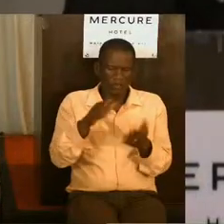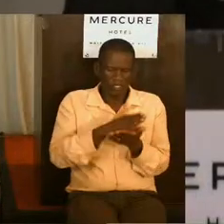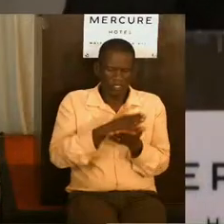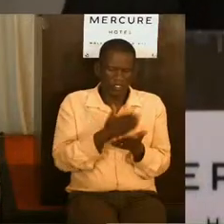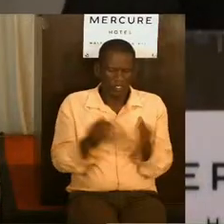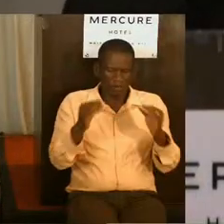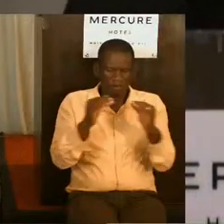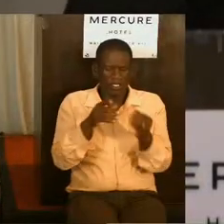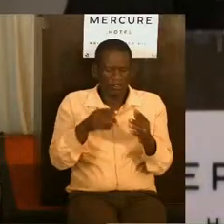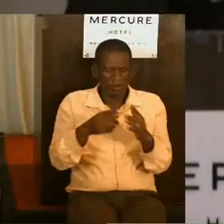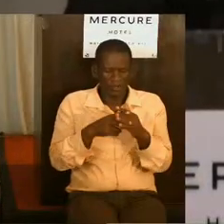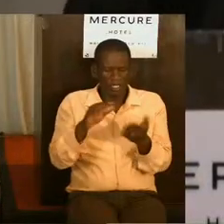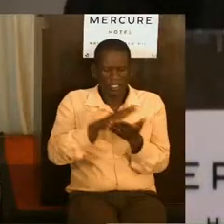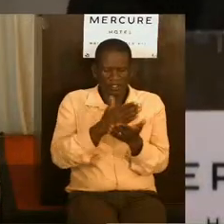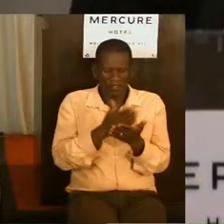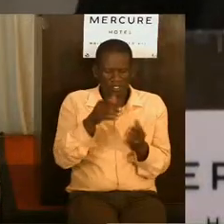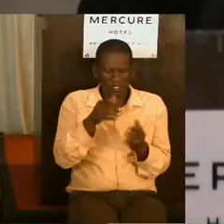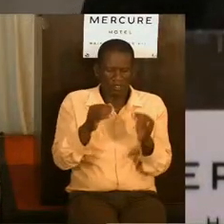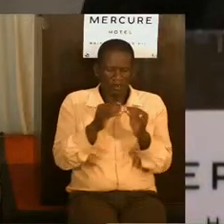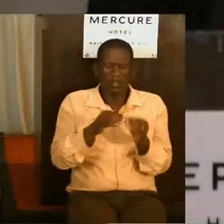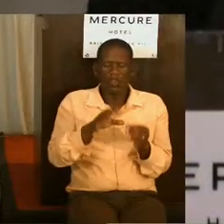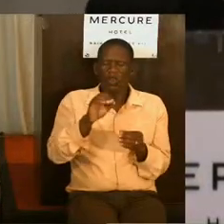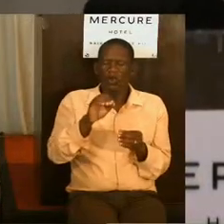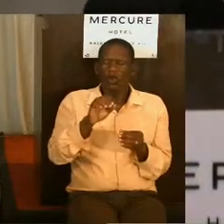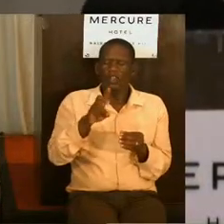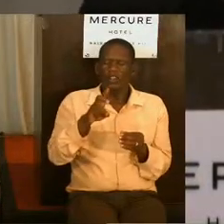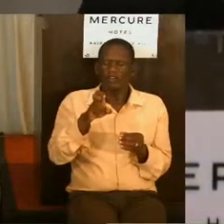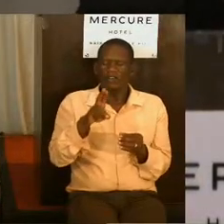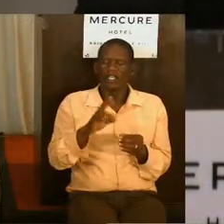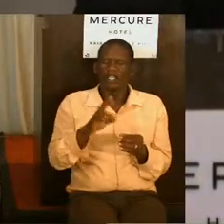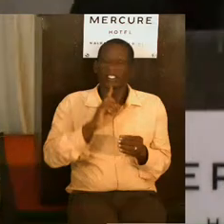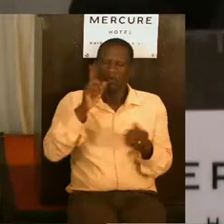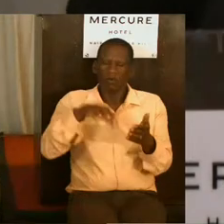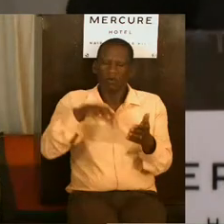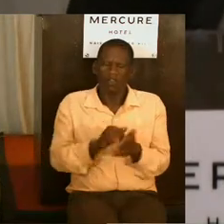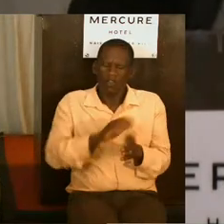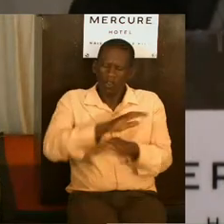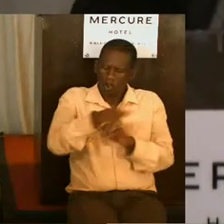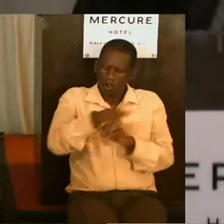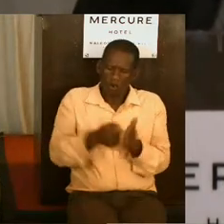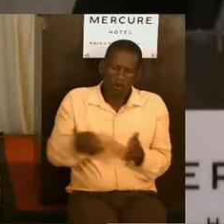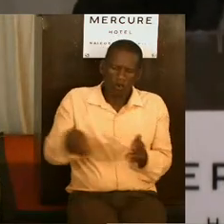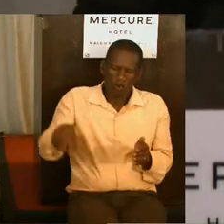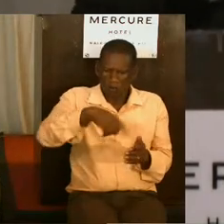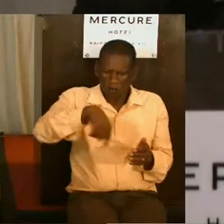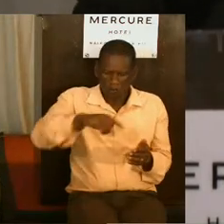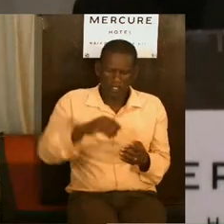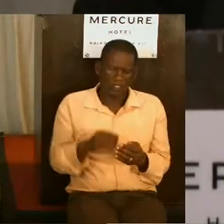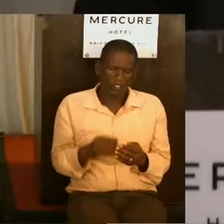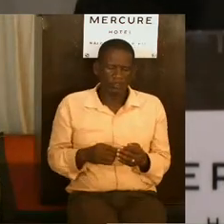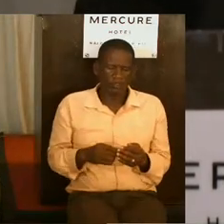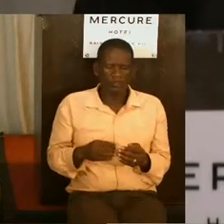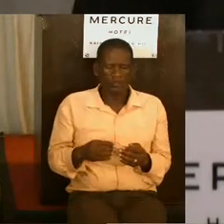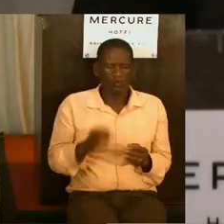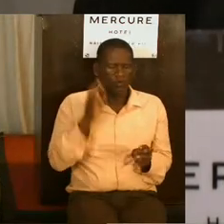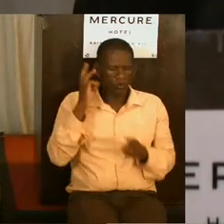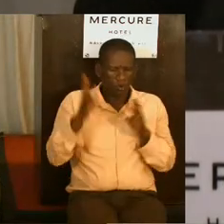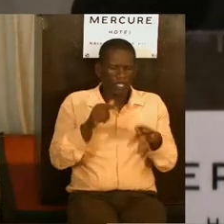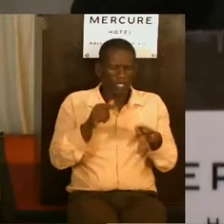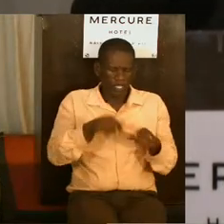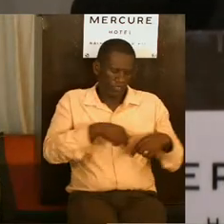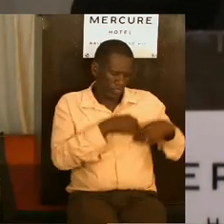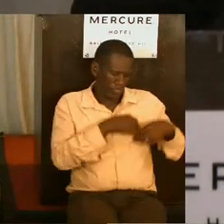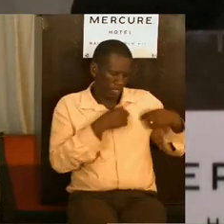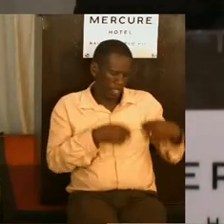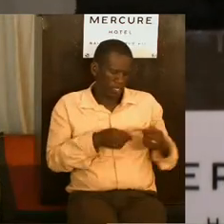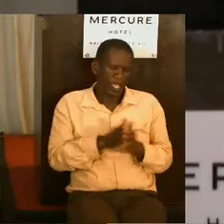convening we were told by Oliver executive director that all of us we should be discussed Disturbed in our